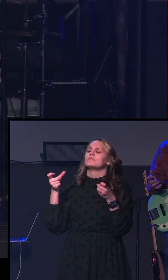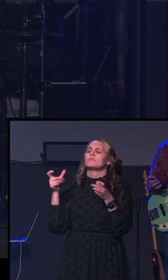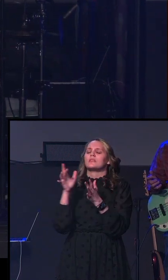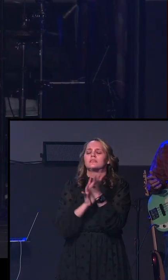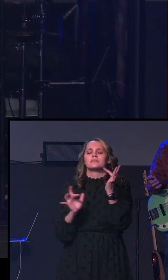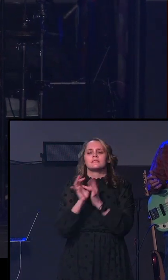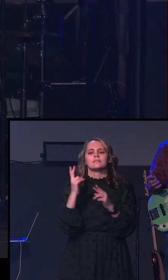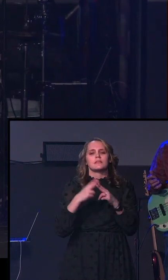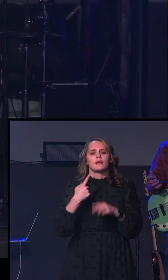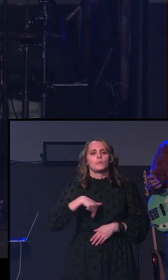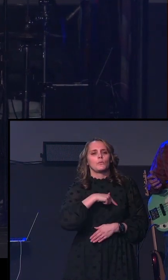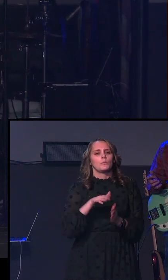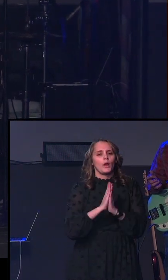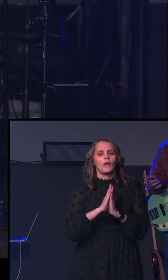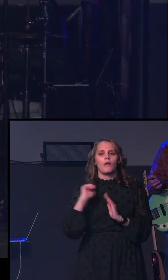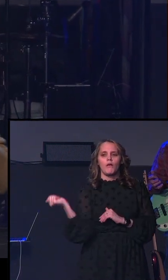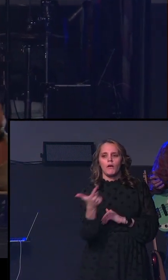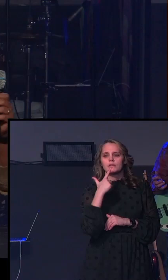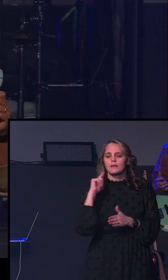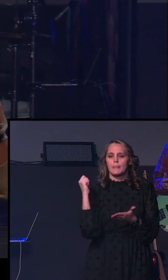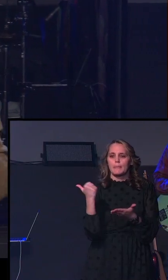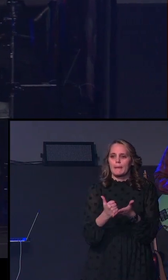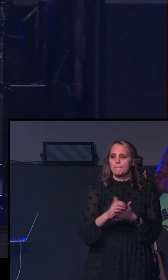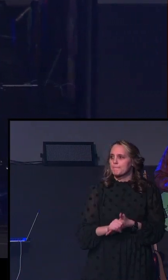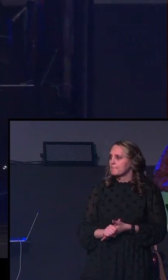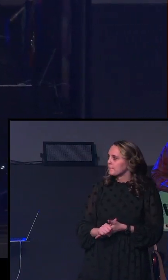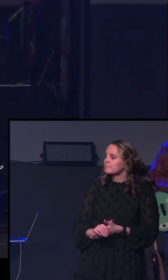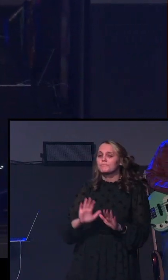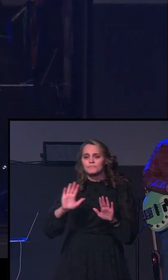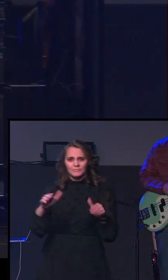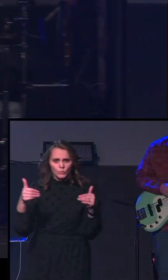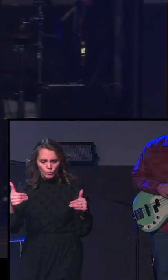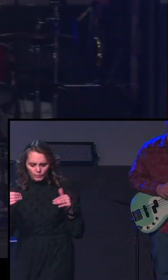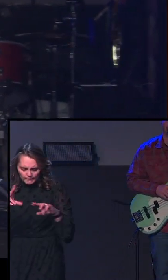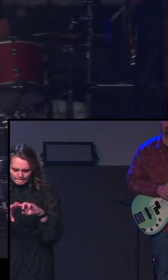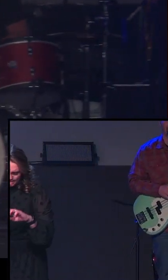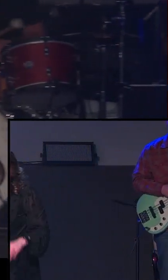name I pray. And everyone said, amen, amen. Church, please take a seat.